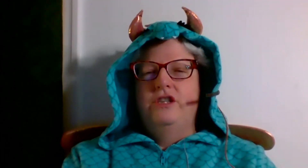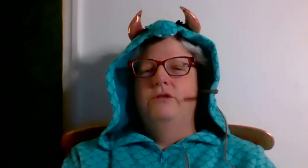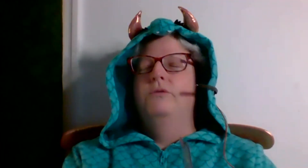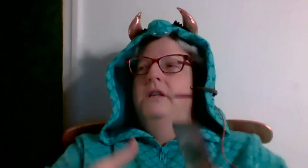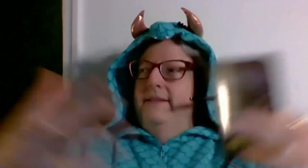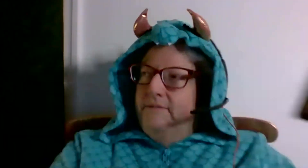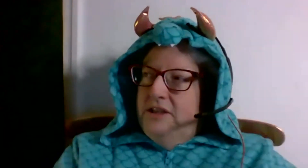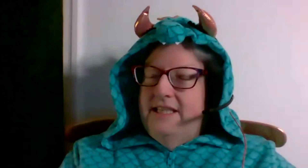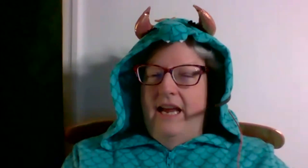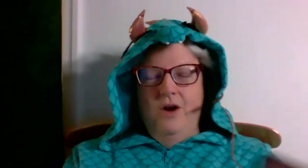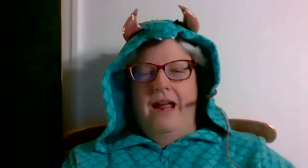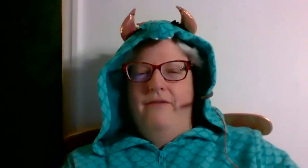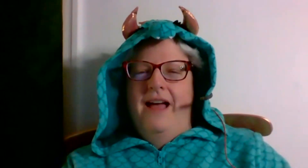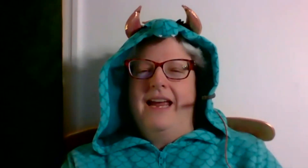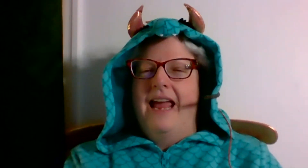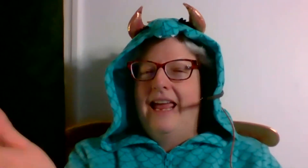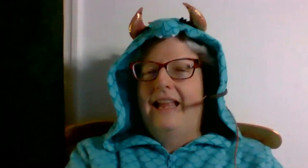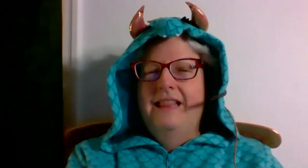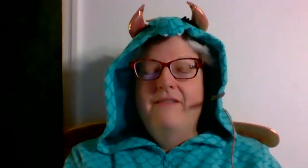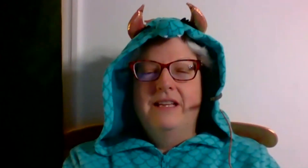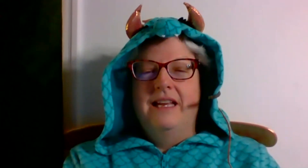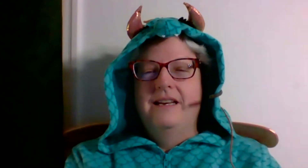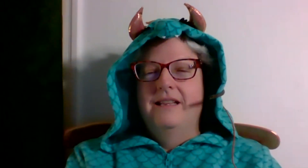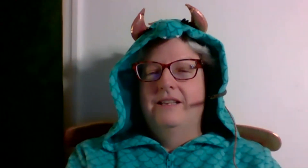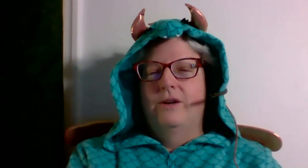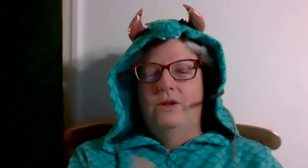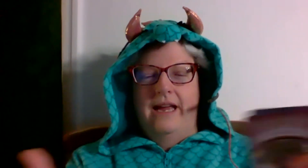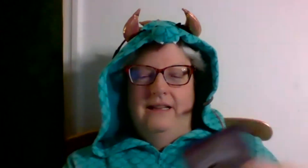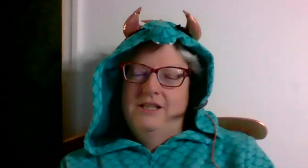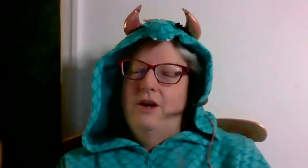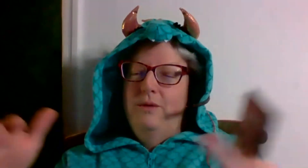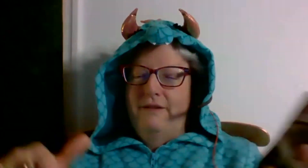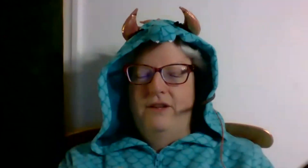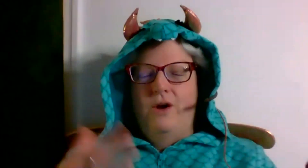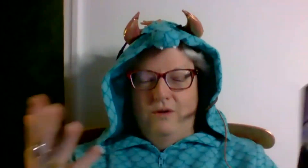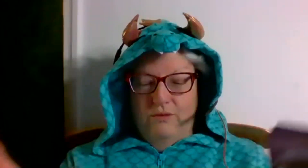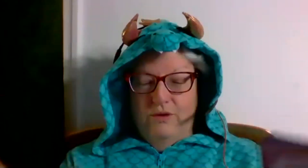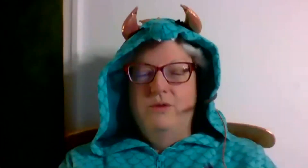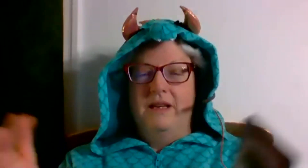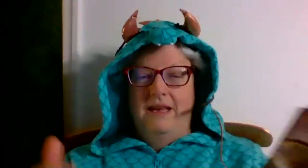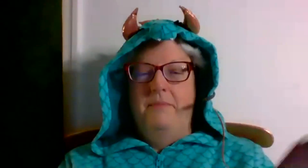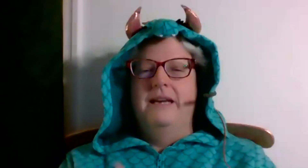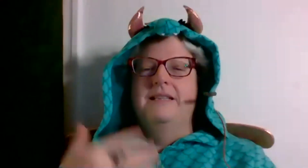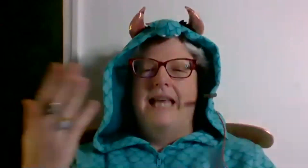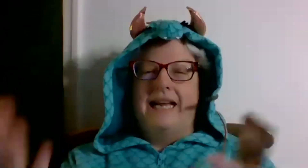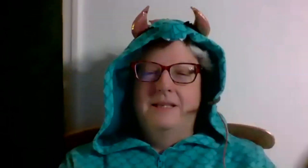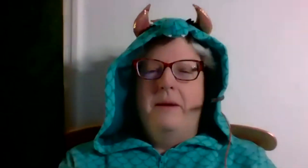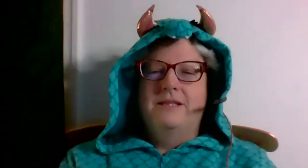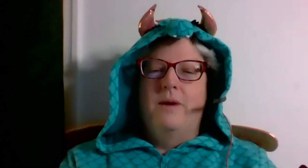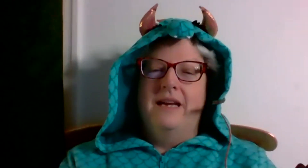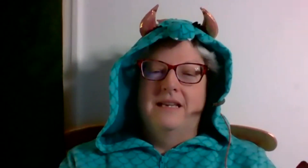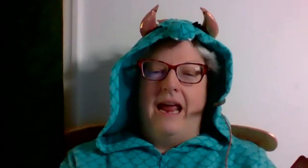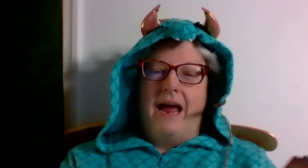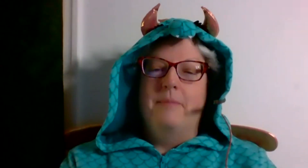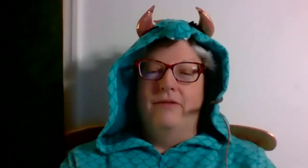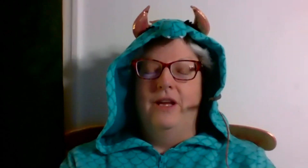and to say, okay, fine. And I love it that this whole, like, let's go with the flow and roll with it, because that's the best